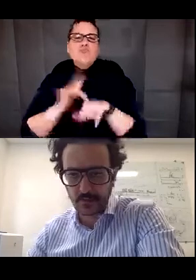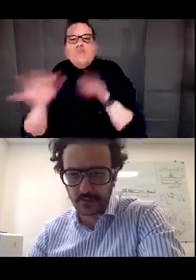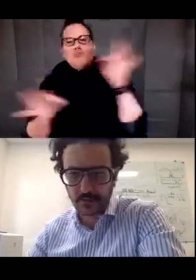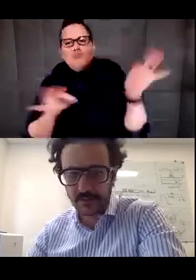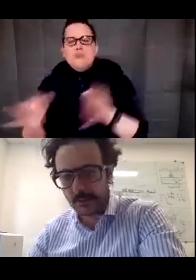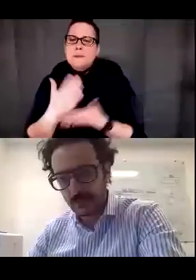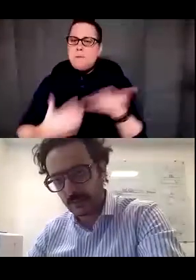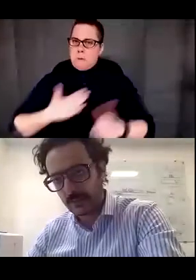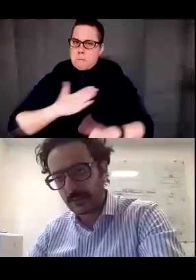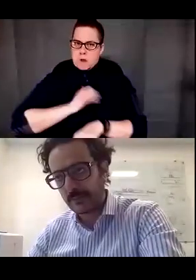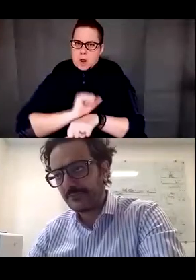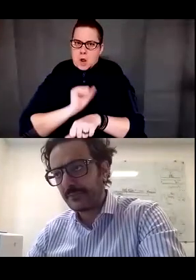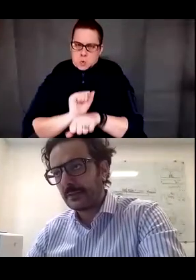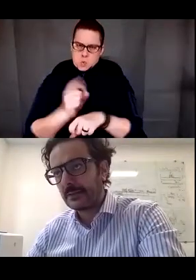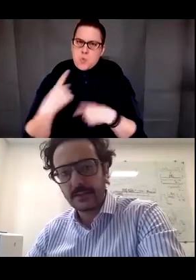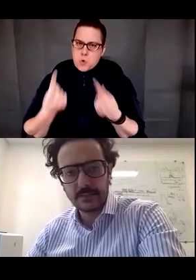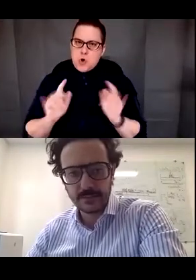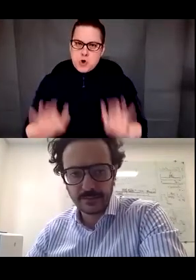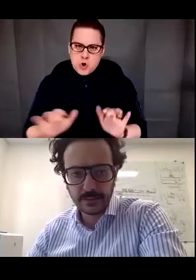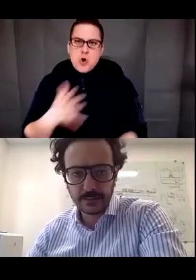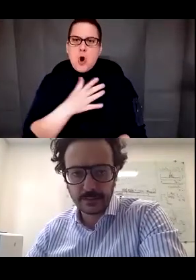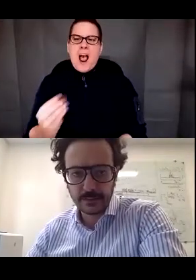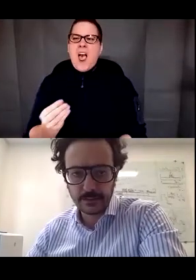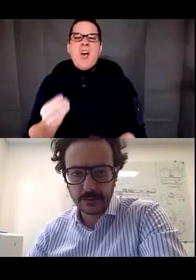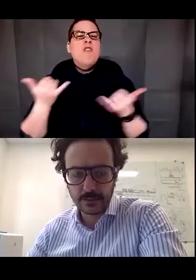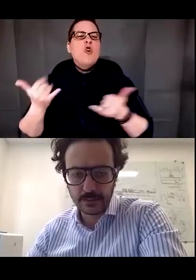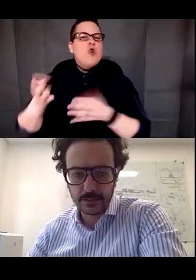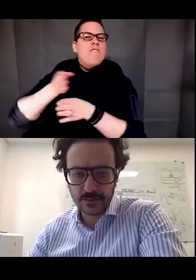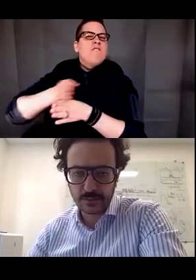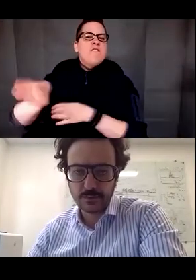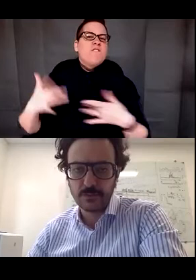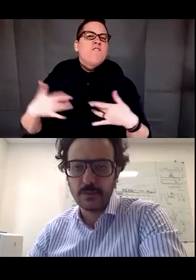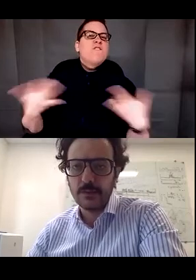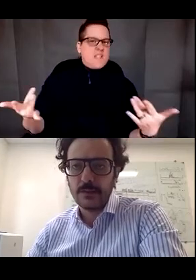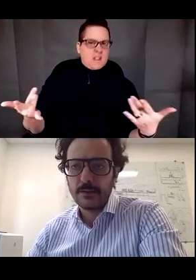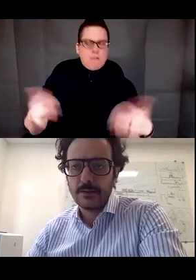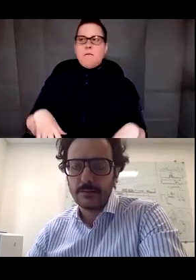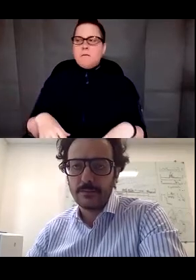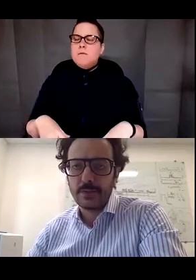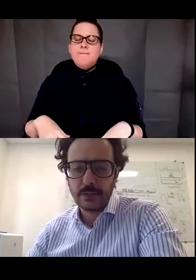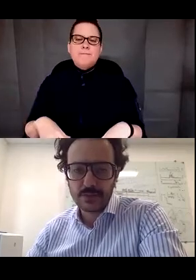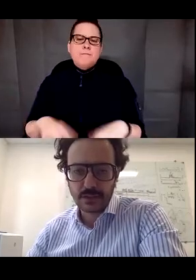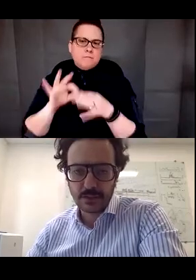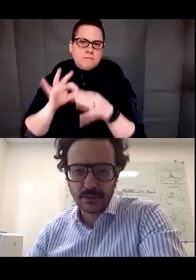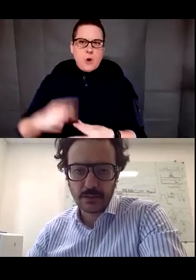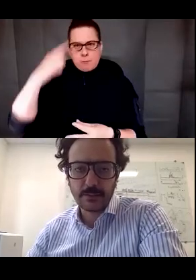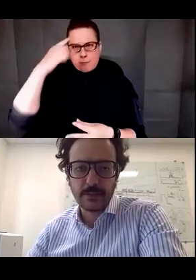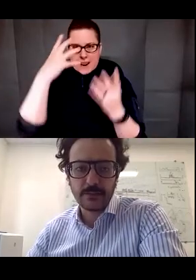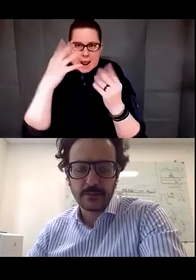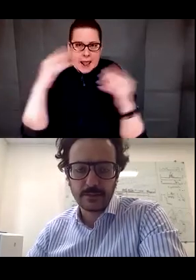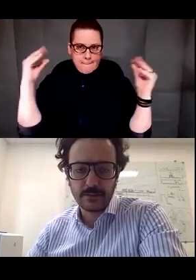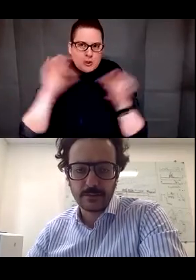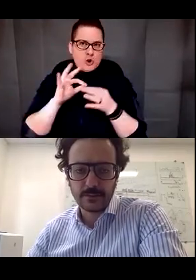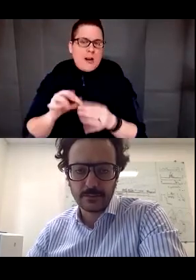of the work I've been doing and the state of the field when it comes to brain imaging in chronic